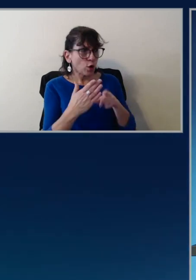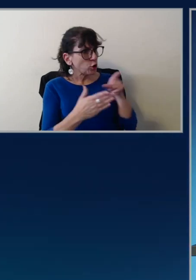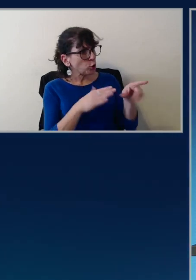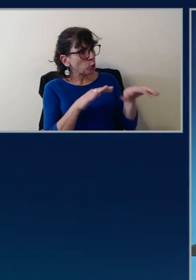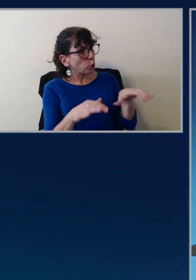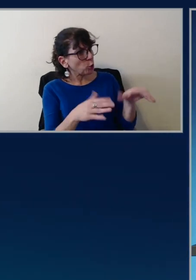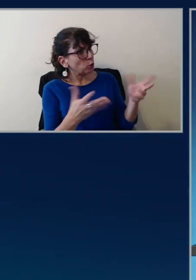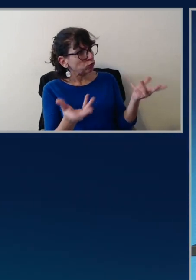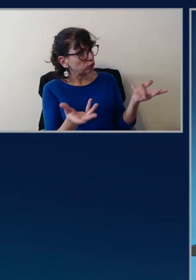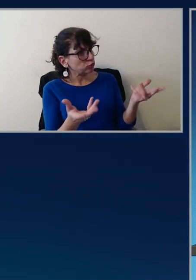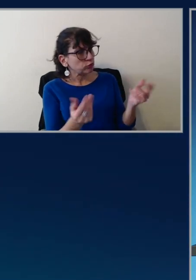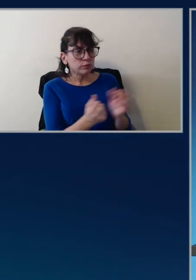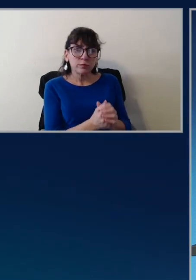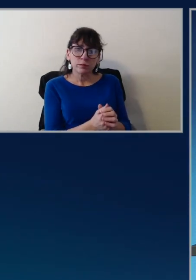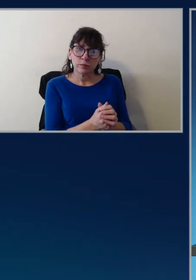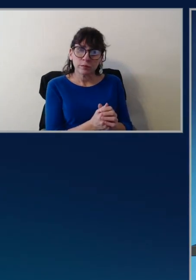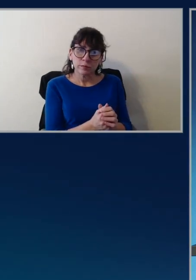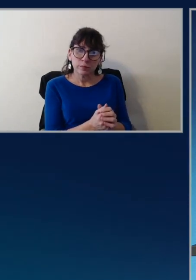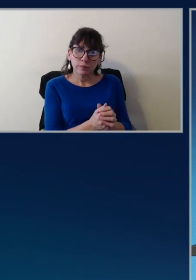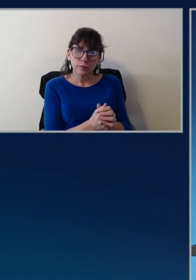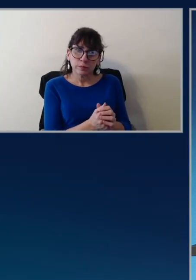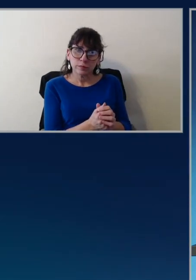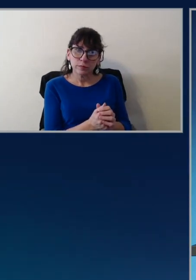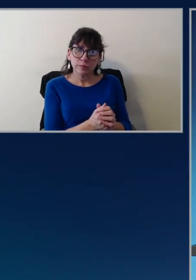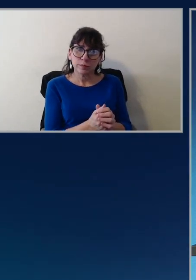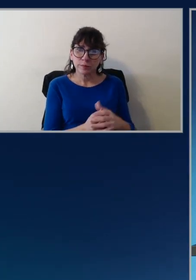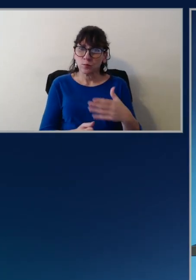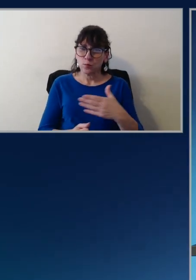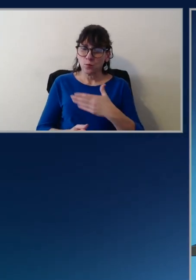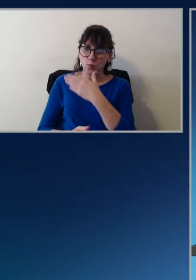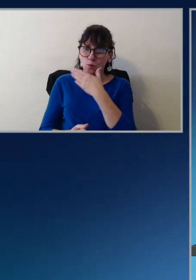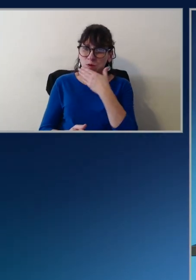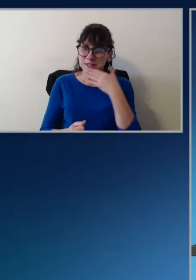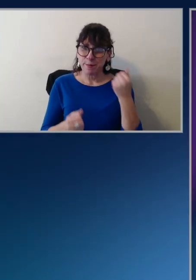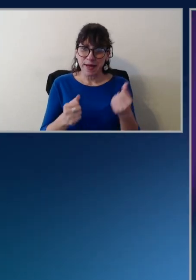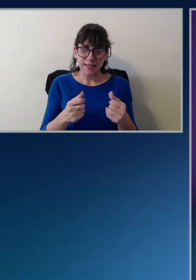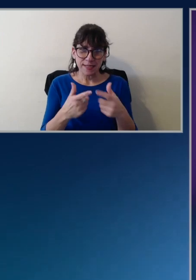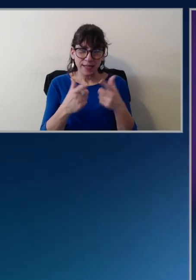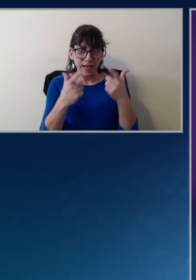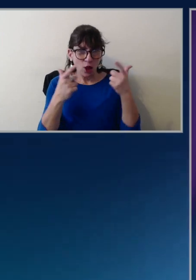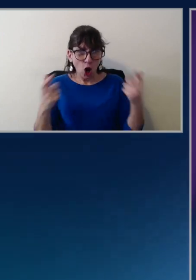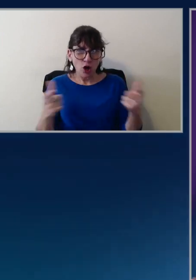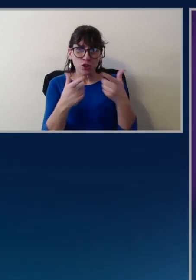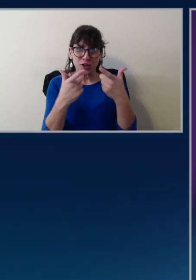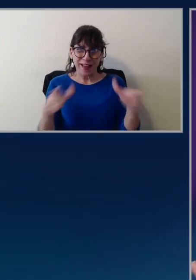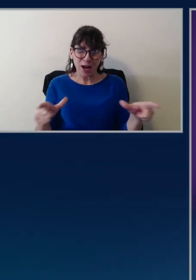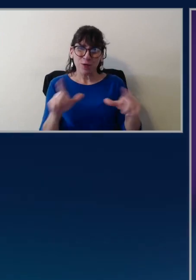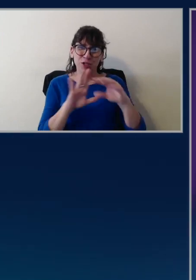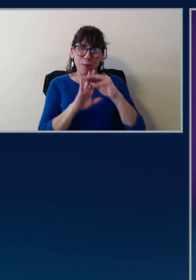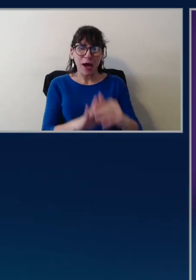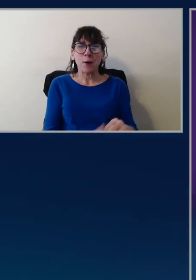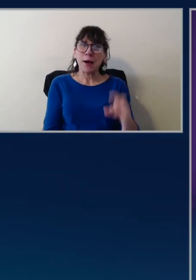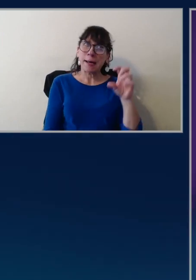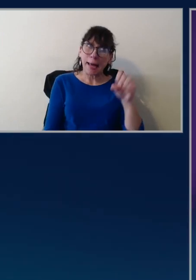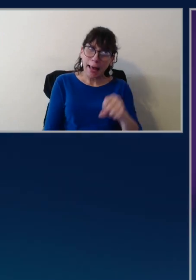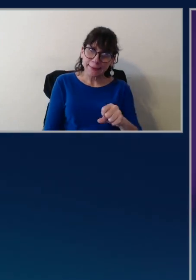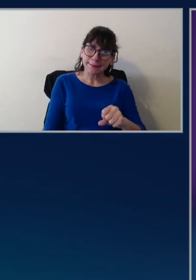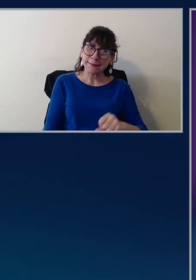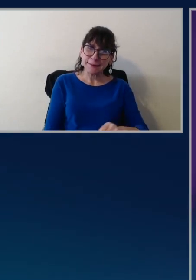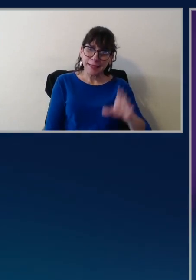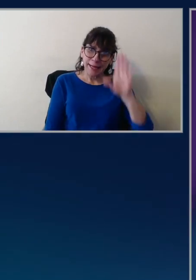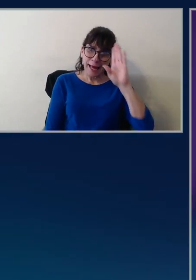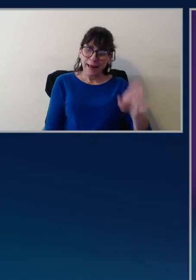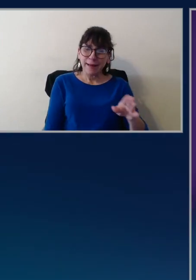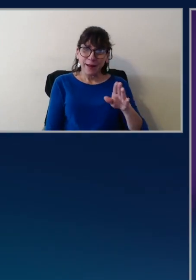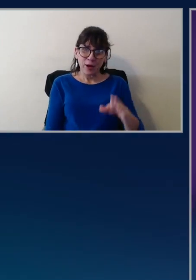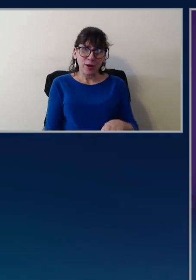And what's the best language model, large language model? Yes. Okay. So hey, Chad. We're going with the